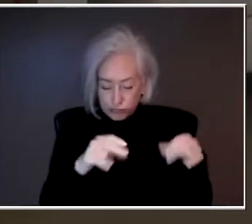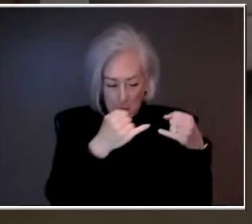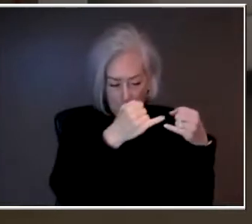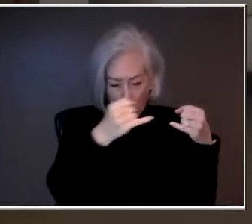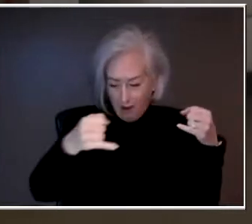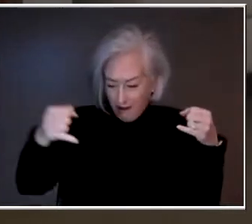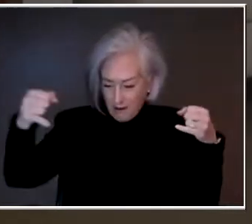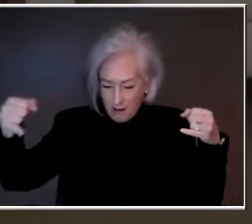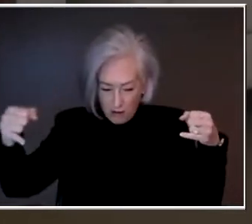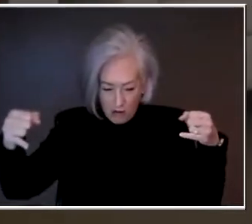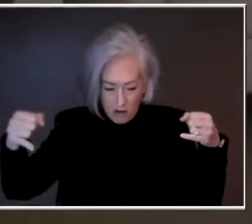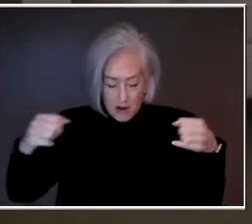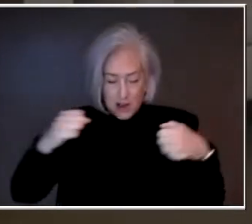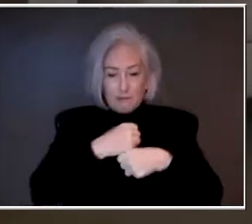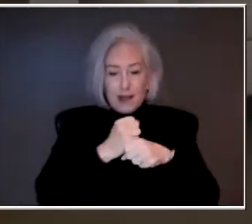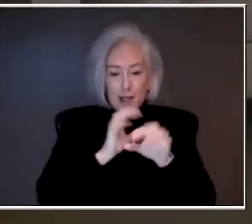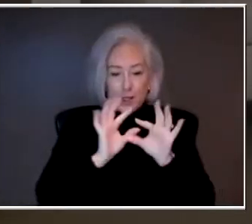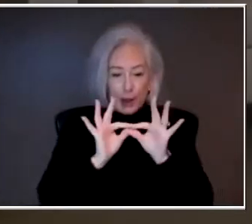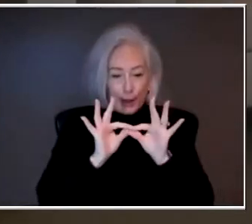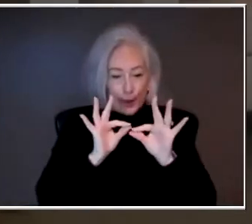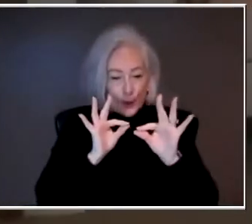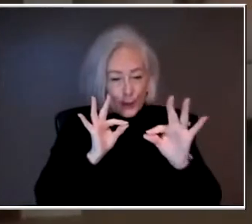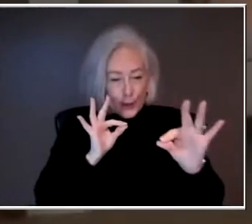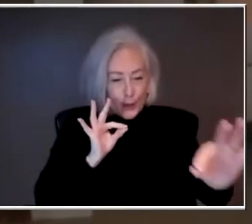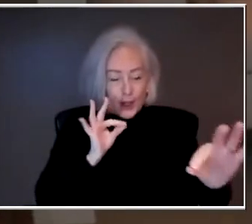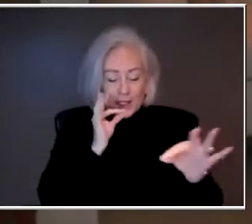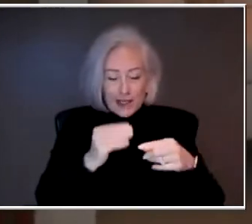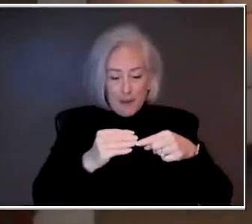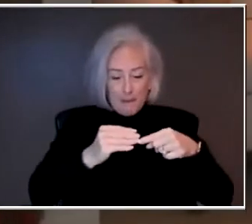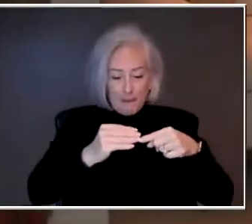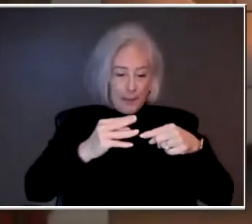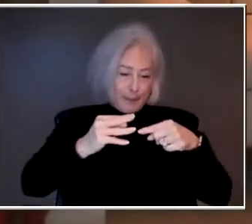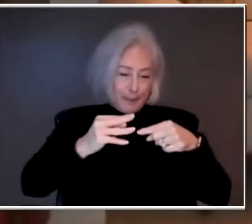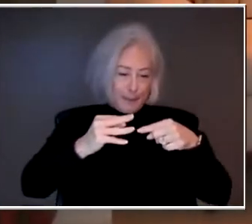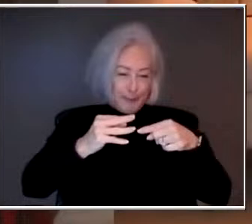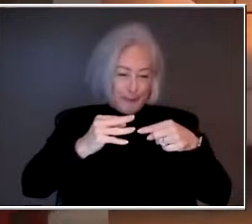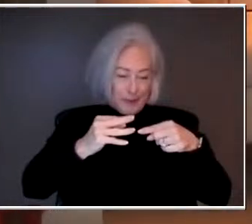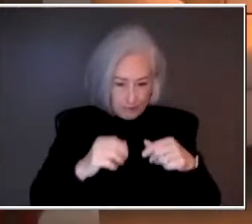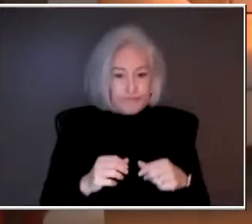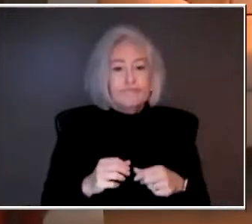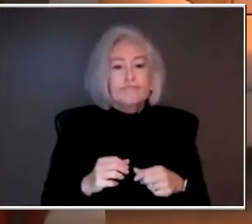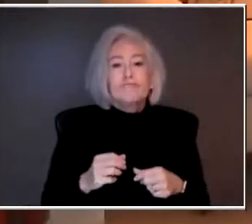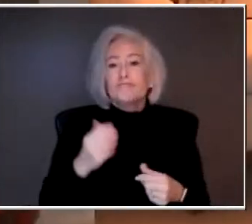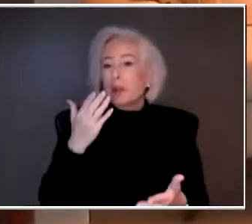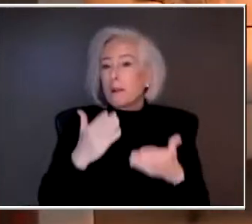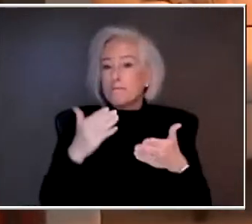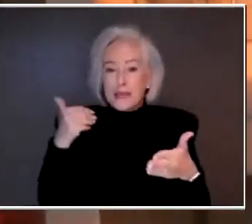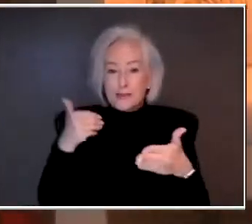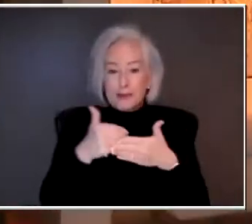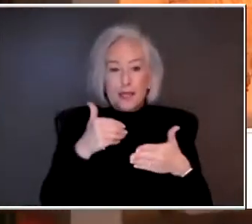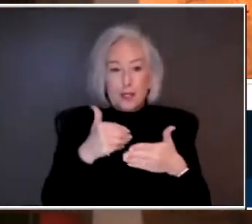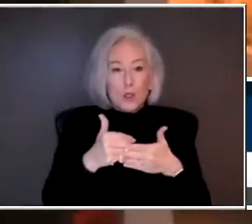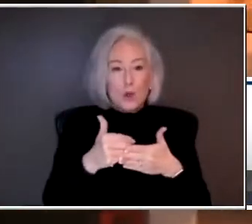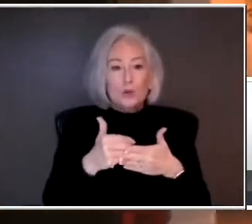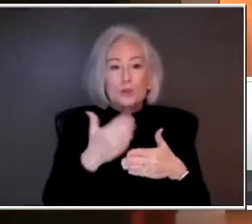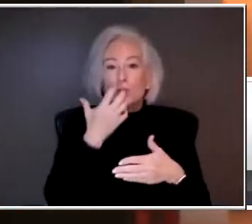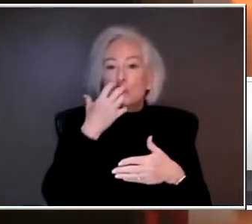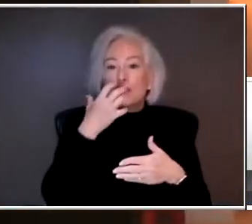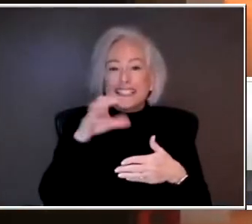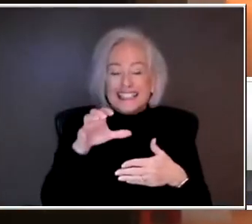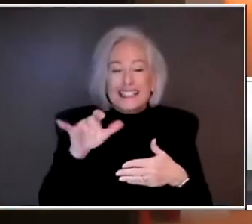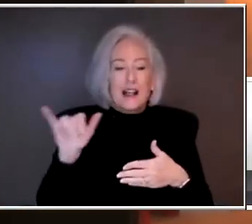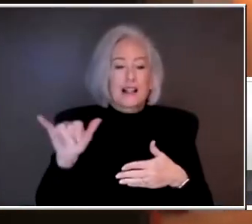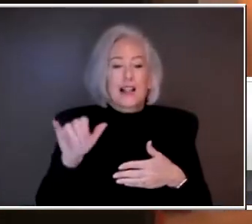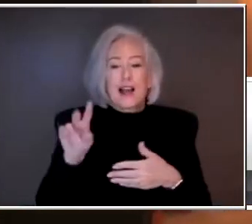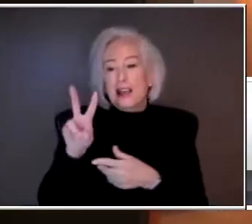More frequently, it's because it's too close to a heat source. So whether that's a radiator or a heating vent, not only does it get hot,